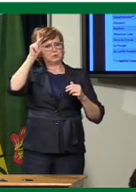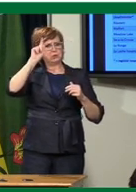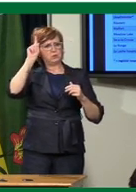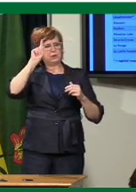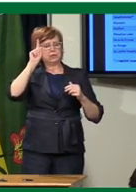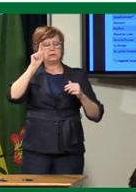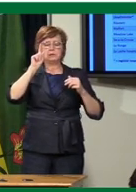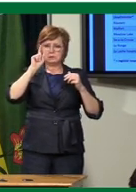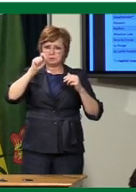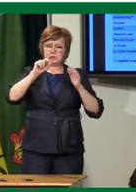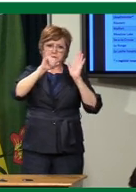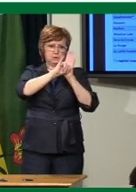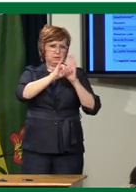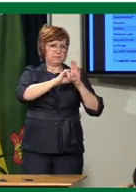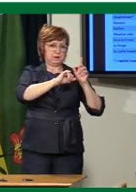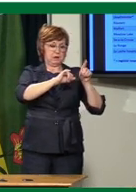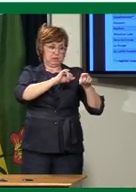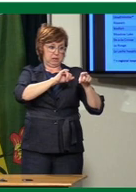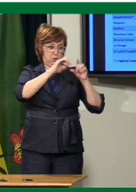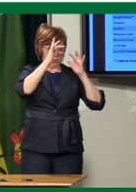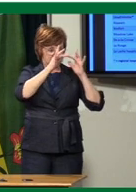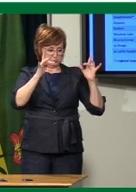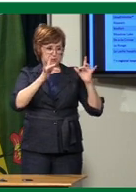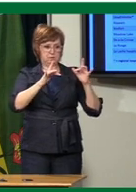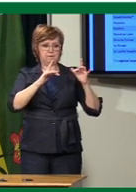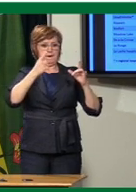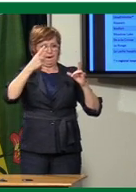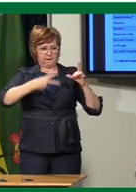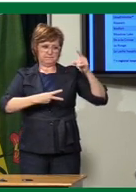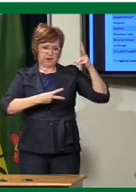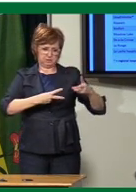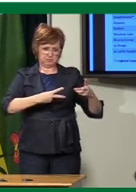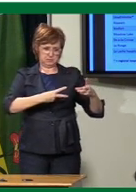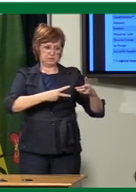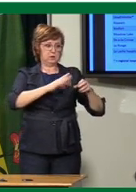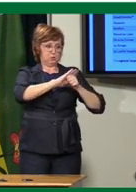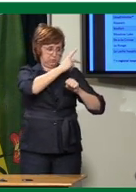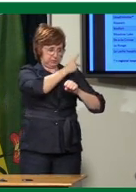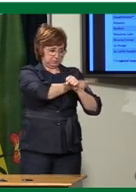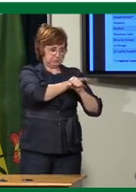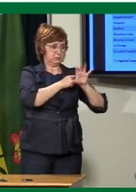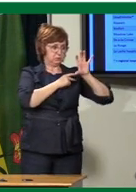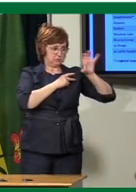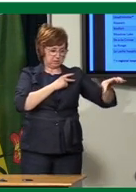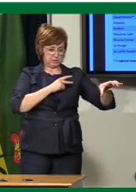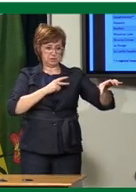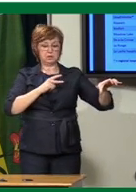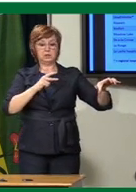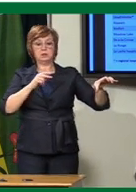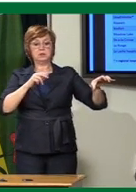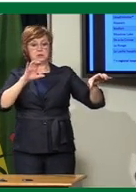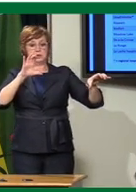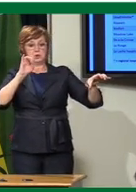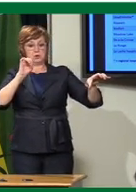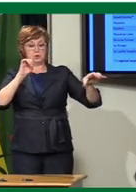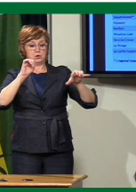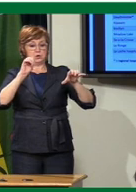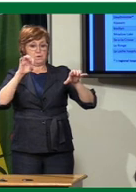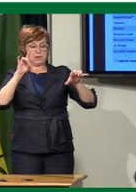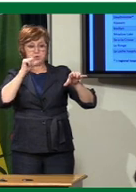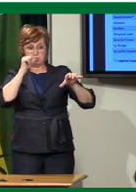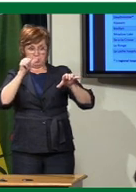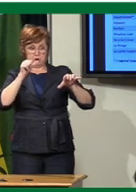of hospitals would be identified as mixed hospitals, where they would serve both COVID and non-COVID patients. COVID patients, as I